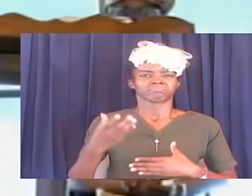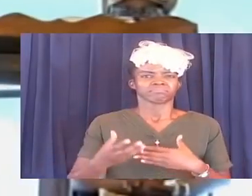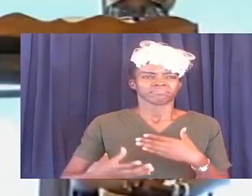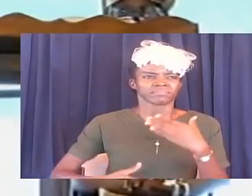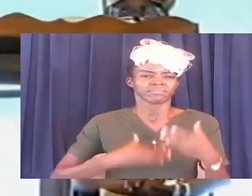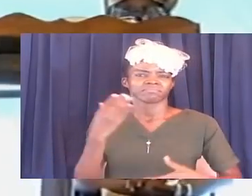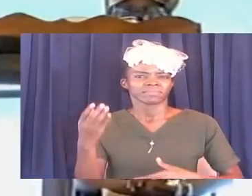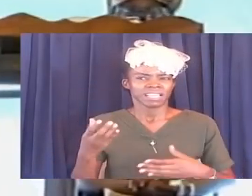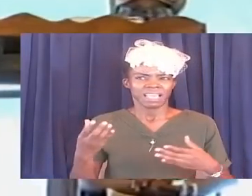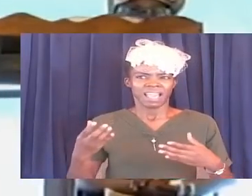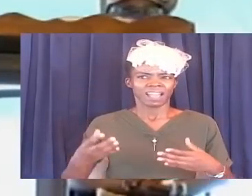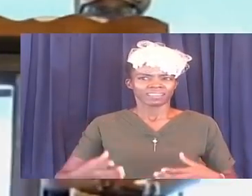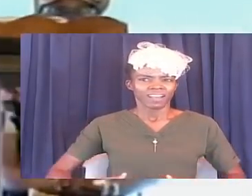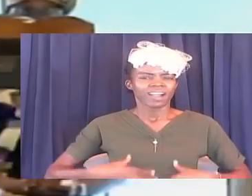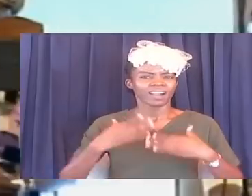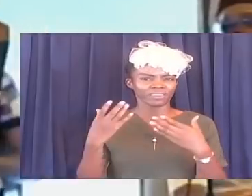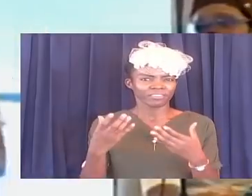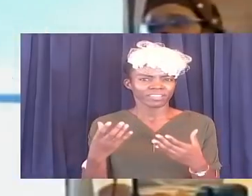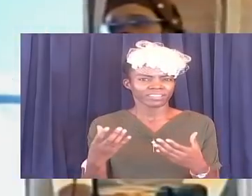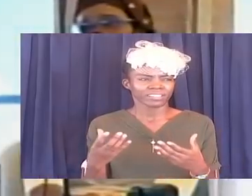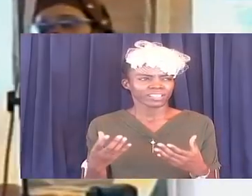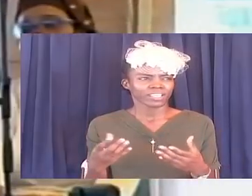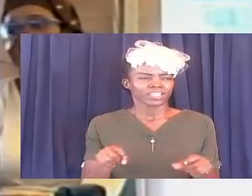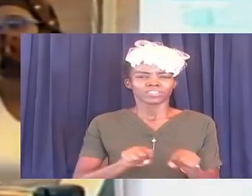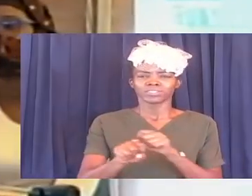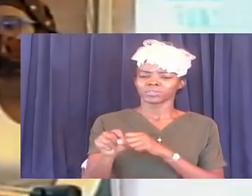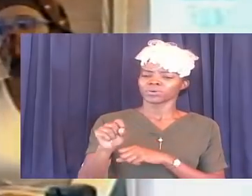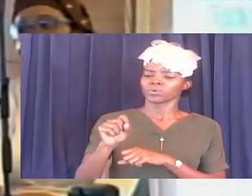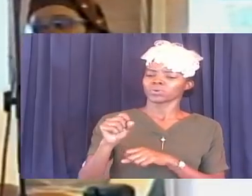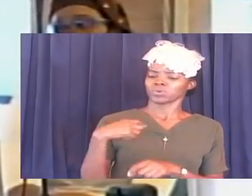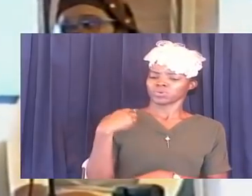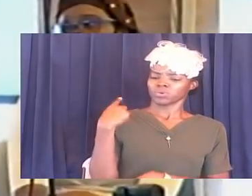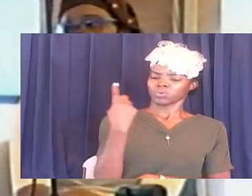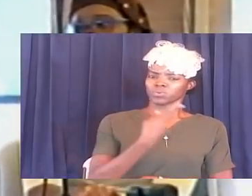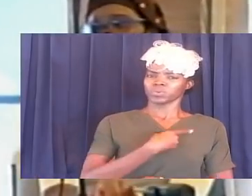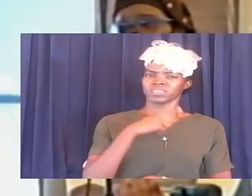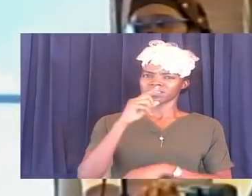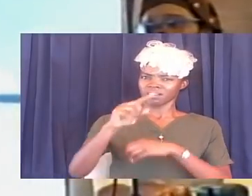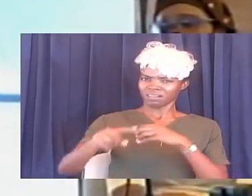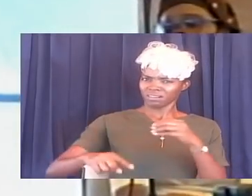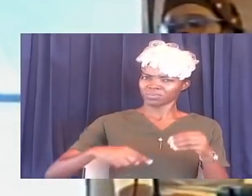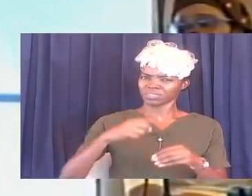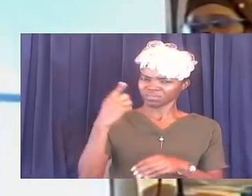on a journey and you invite people. And we just go before God just so.